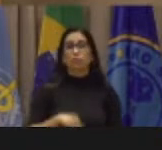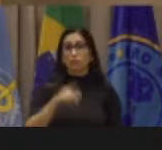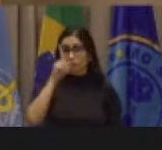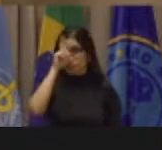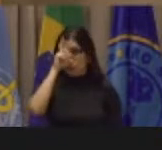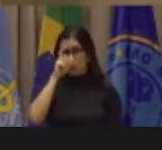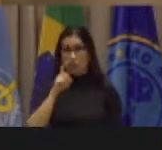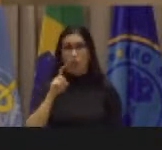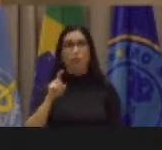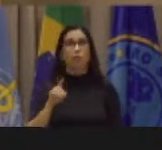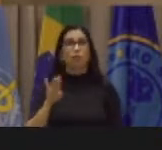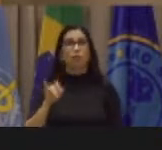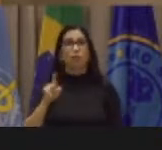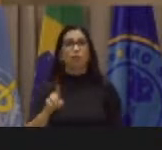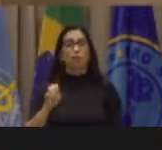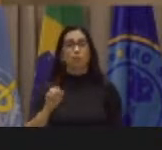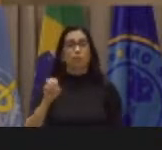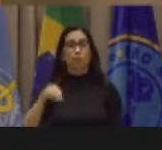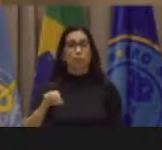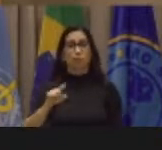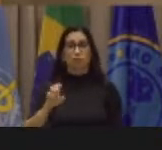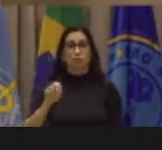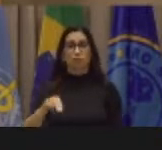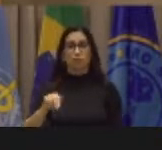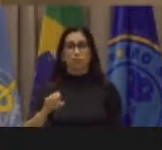of Lower Amazonas,